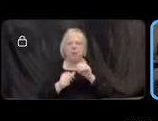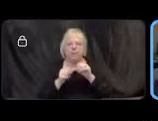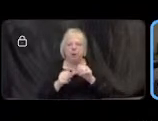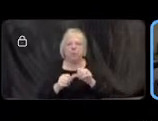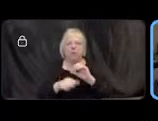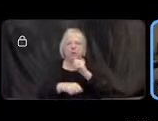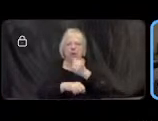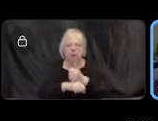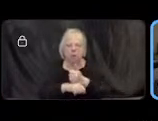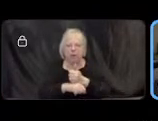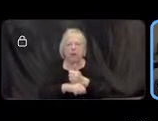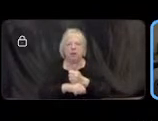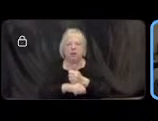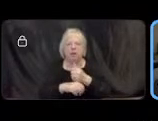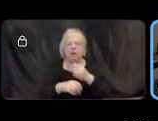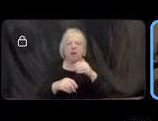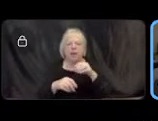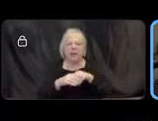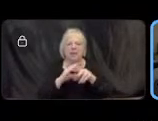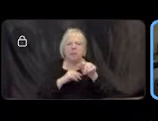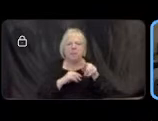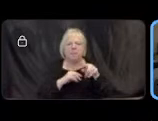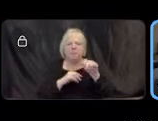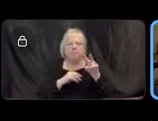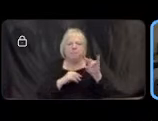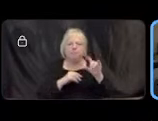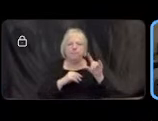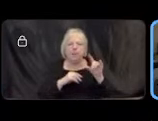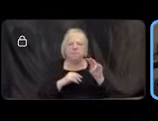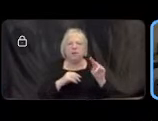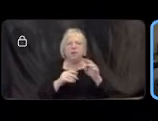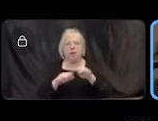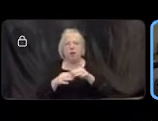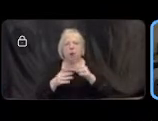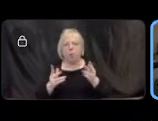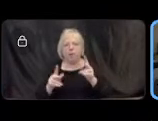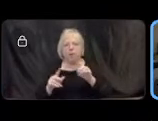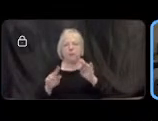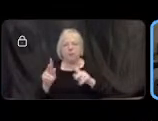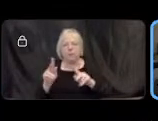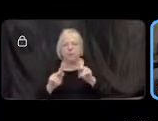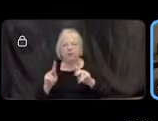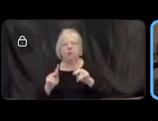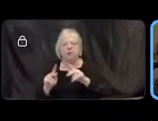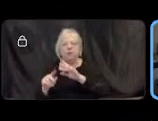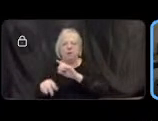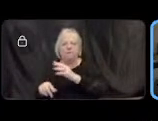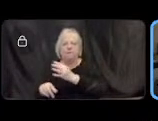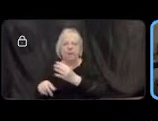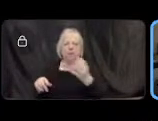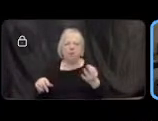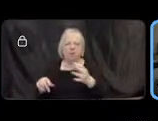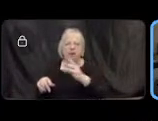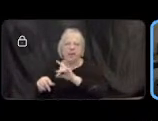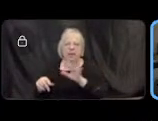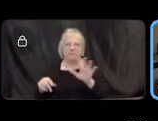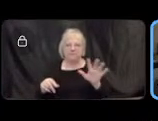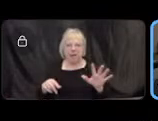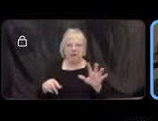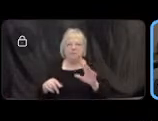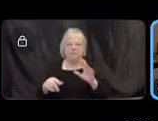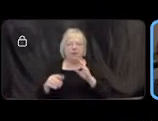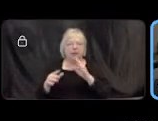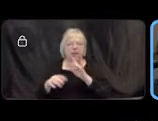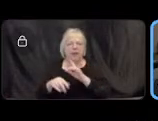located at the pavilion and open to the public Monday through Friday from 8 a.m. to 5 p.m. and available for any